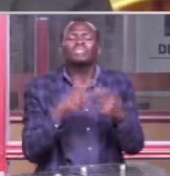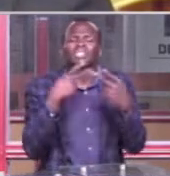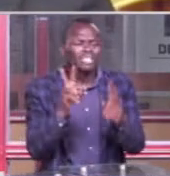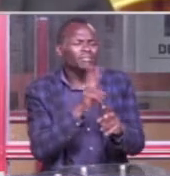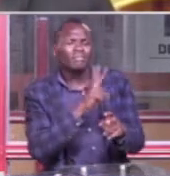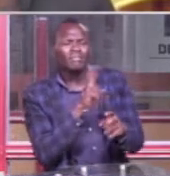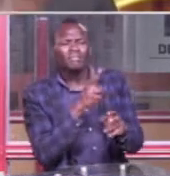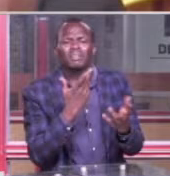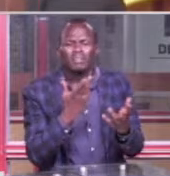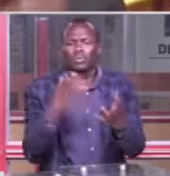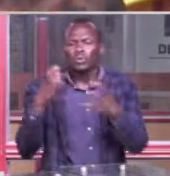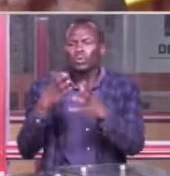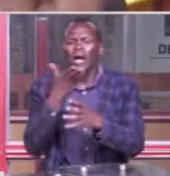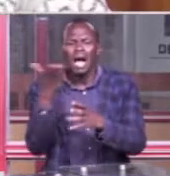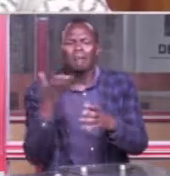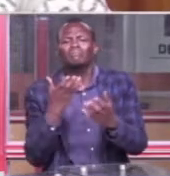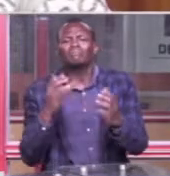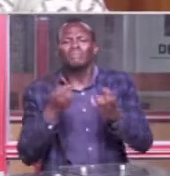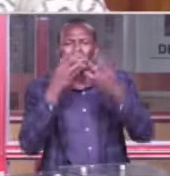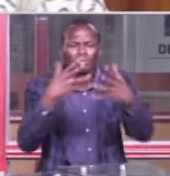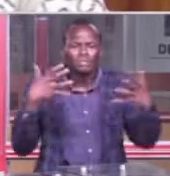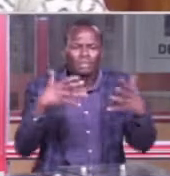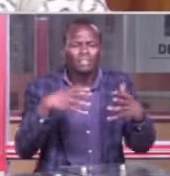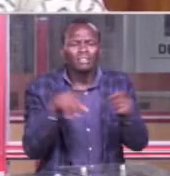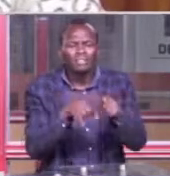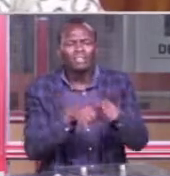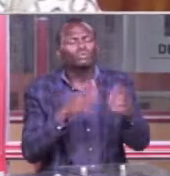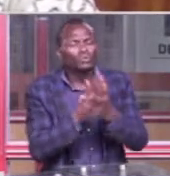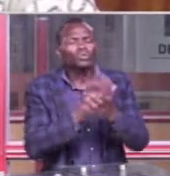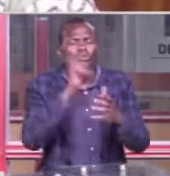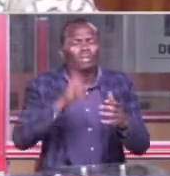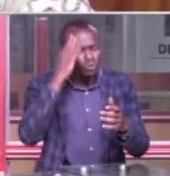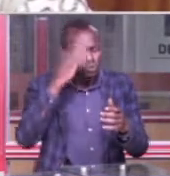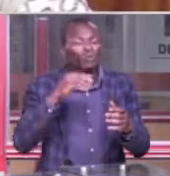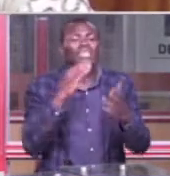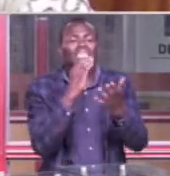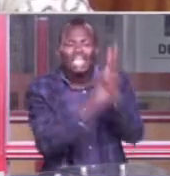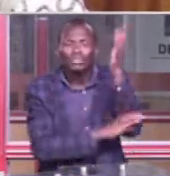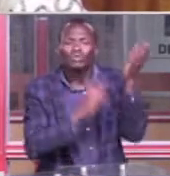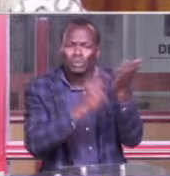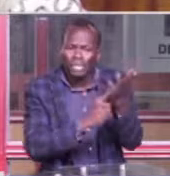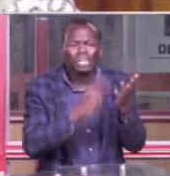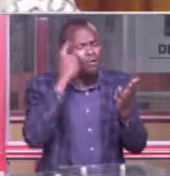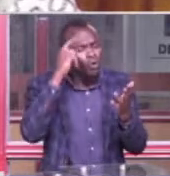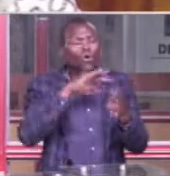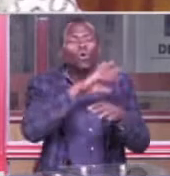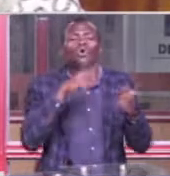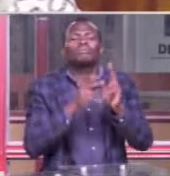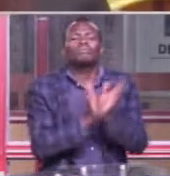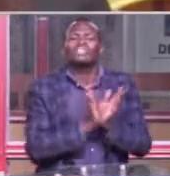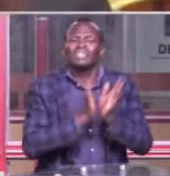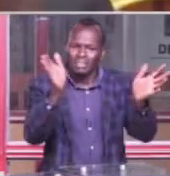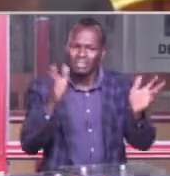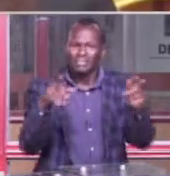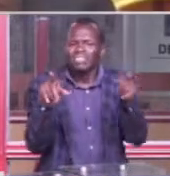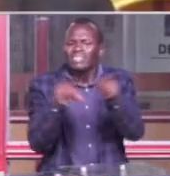there that this country is for all of us. We are worried because many have been killed in a similar way, and they were receiving similar threats.